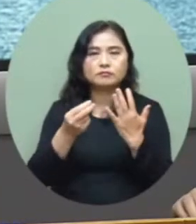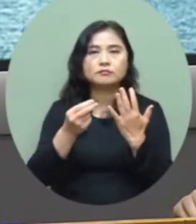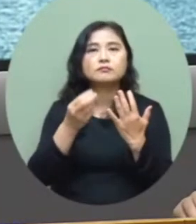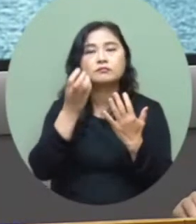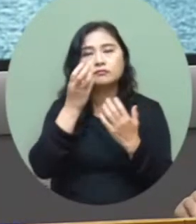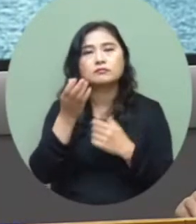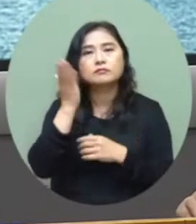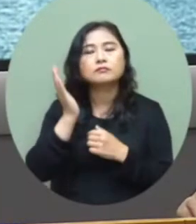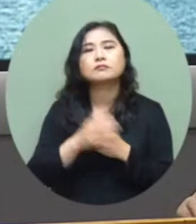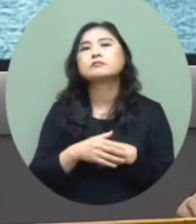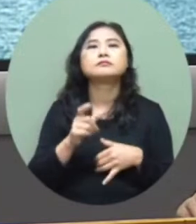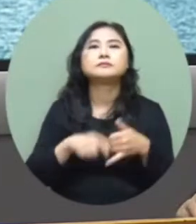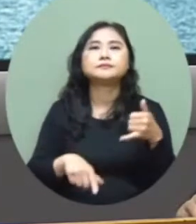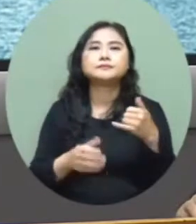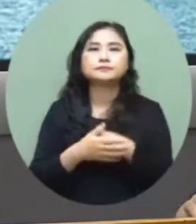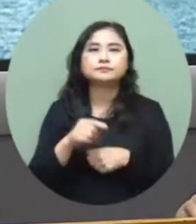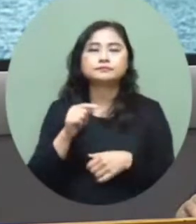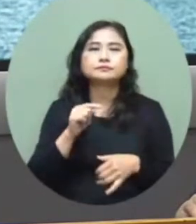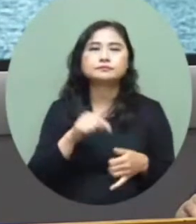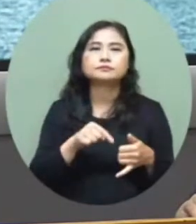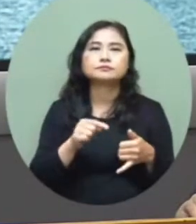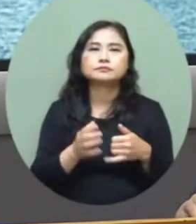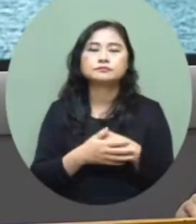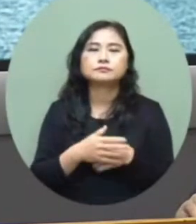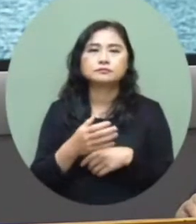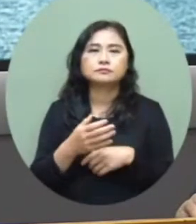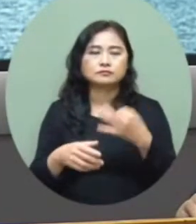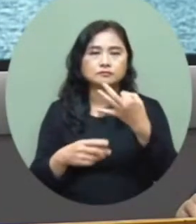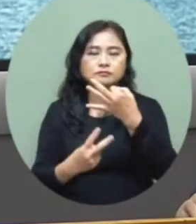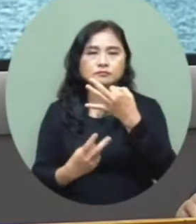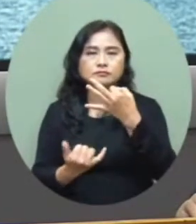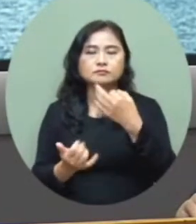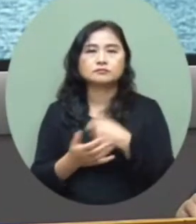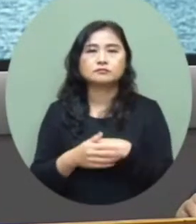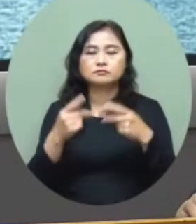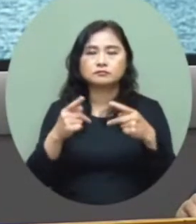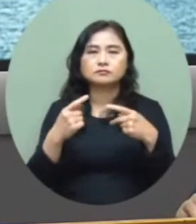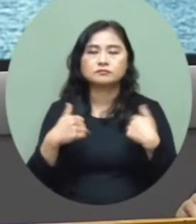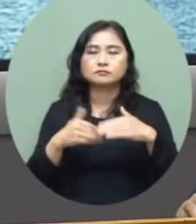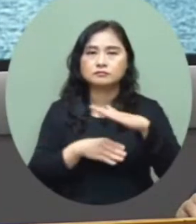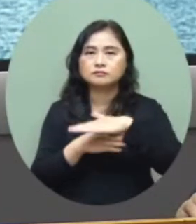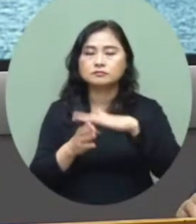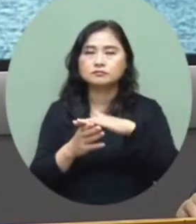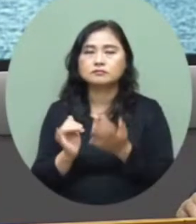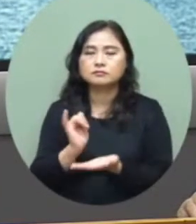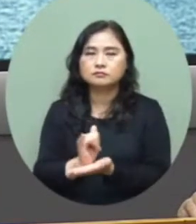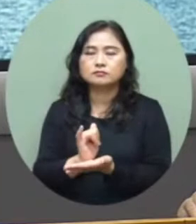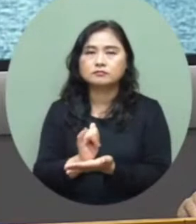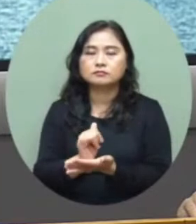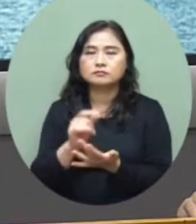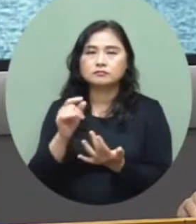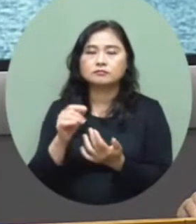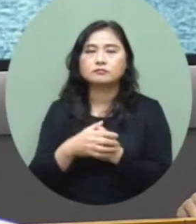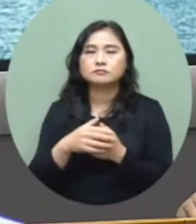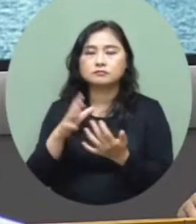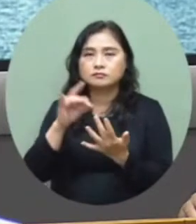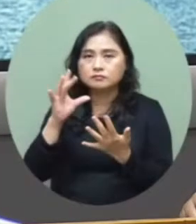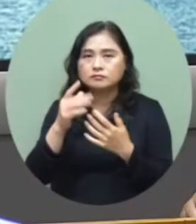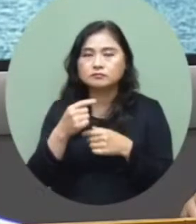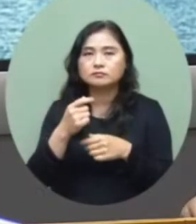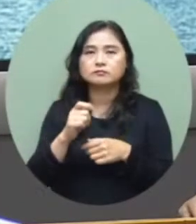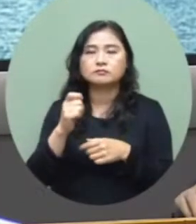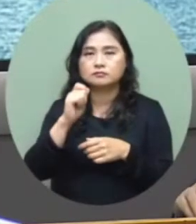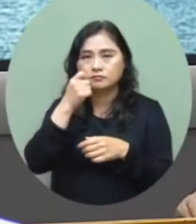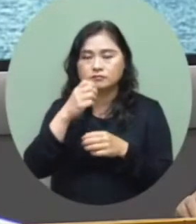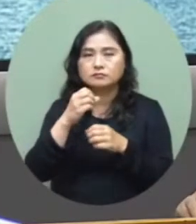of consultations exceeded 30,000. And also on the 57-year-old male, he went to the treatment hospital on the 26th of